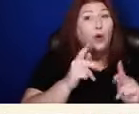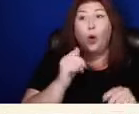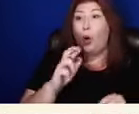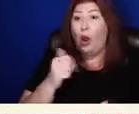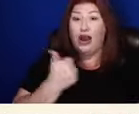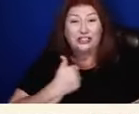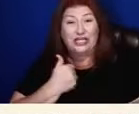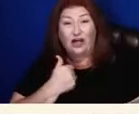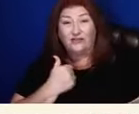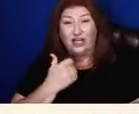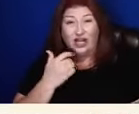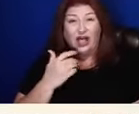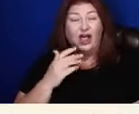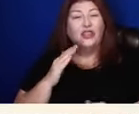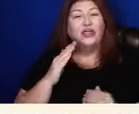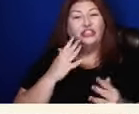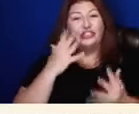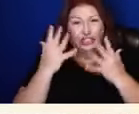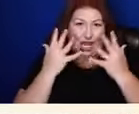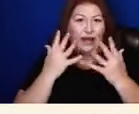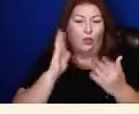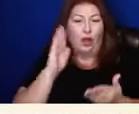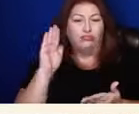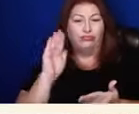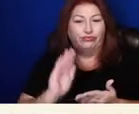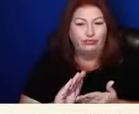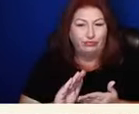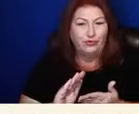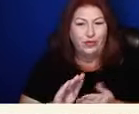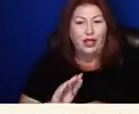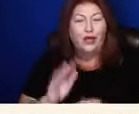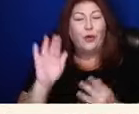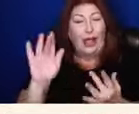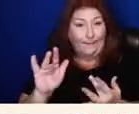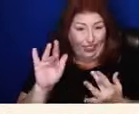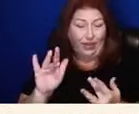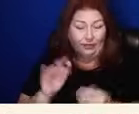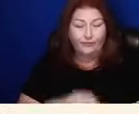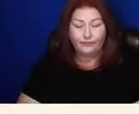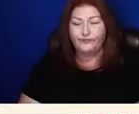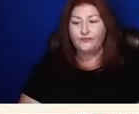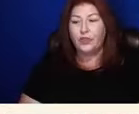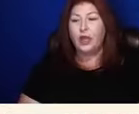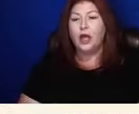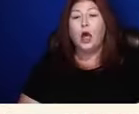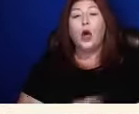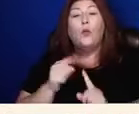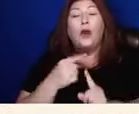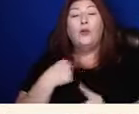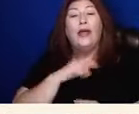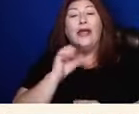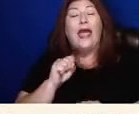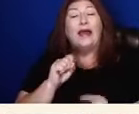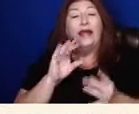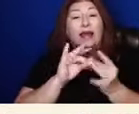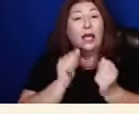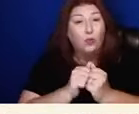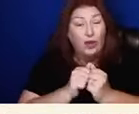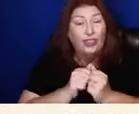then shame dies. Okay, so when we are able to connect with emotions, when we're able to have compassion